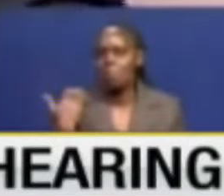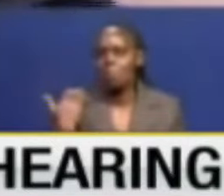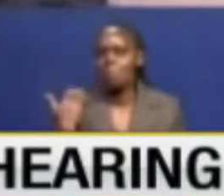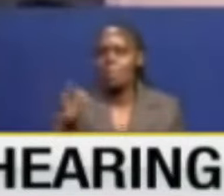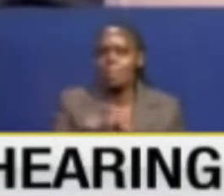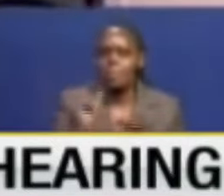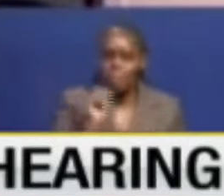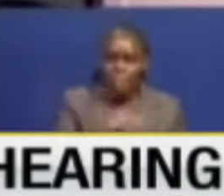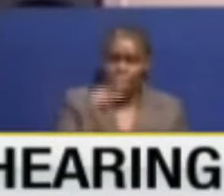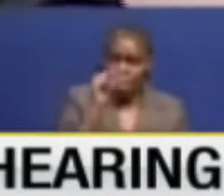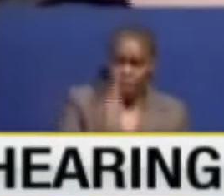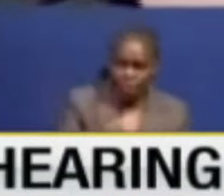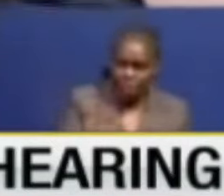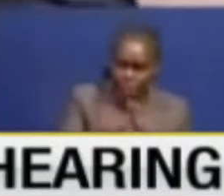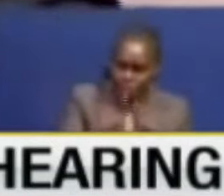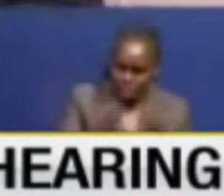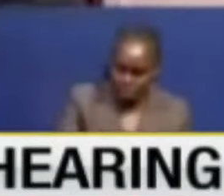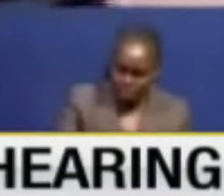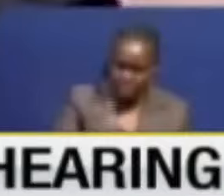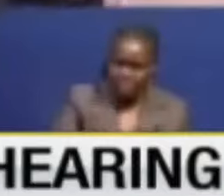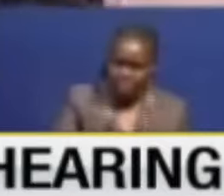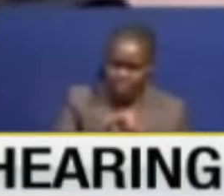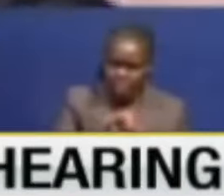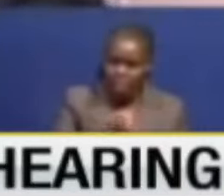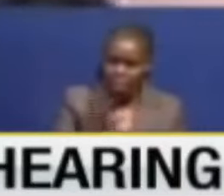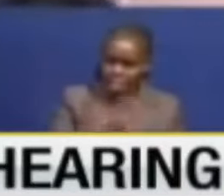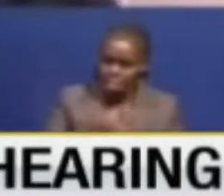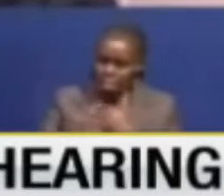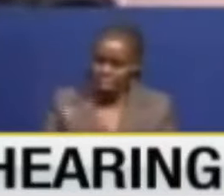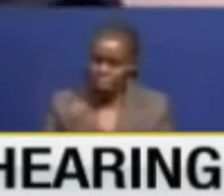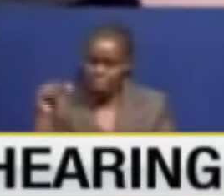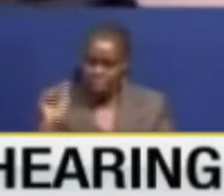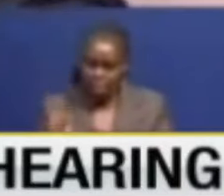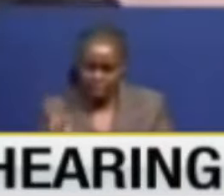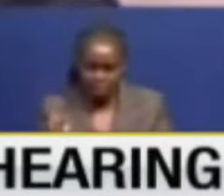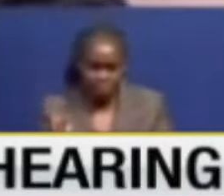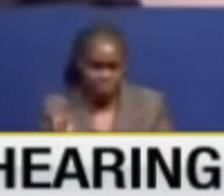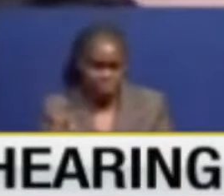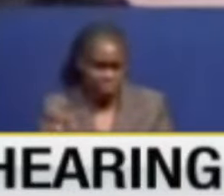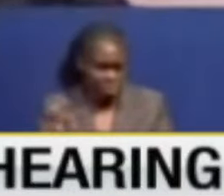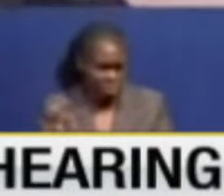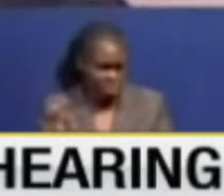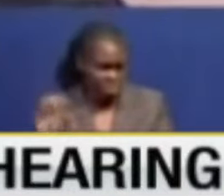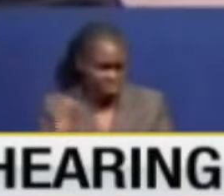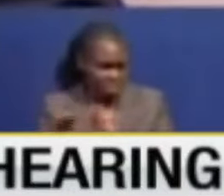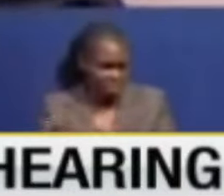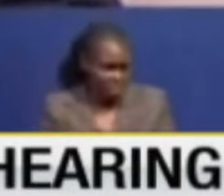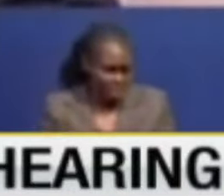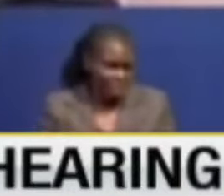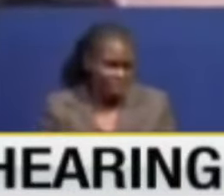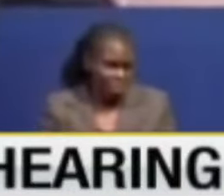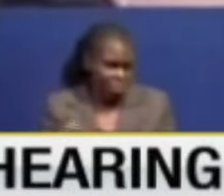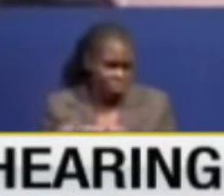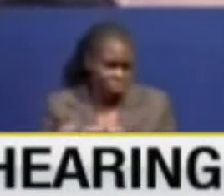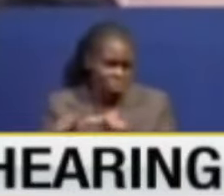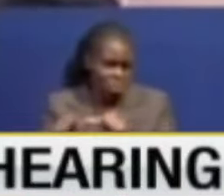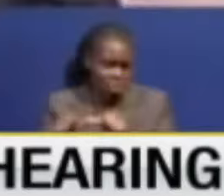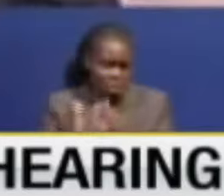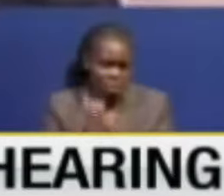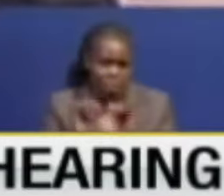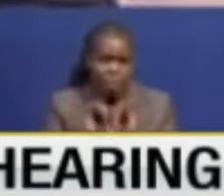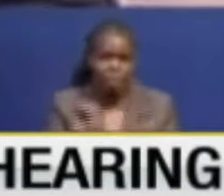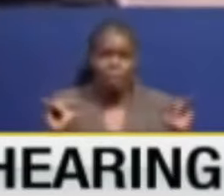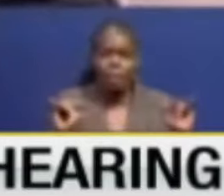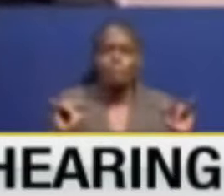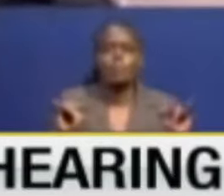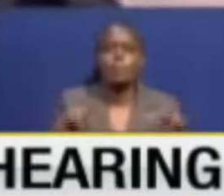the impeachment for the governor, and now they have become a darling of the governor. Is that really a conduct that is consistent with innocence,